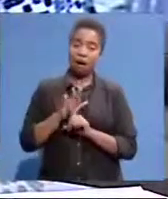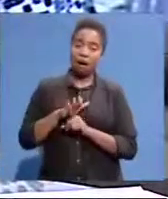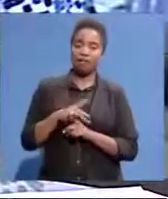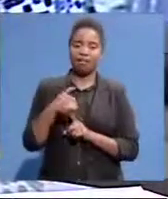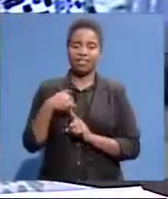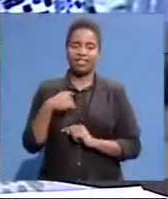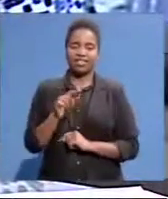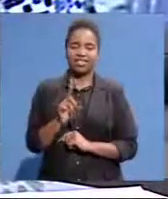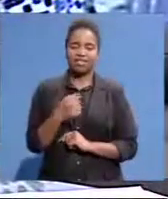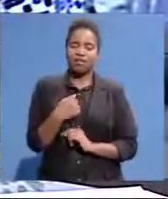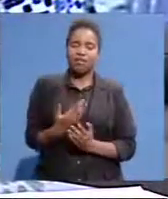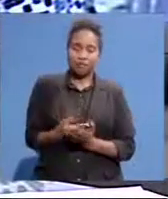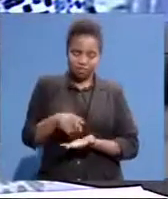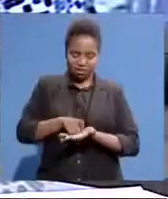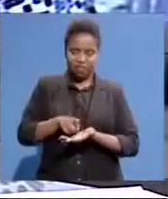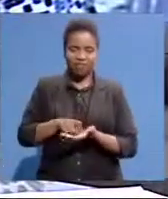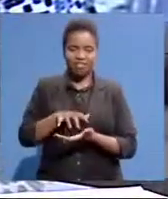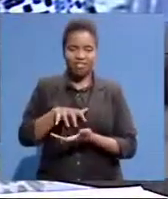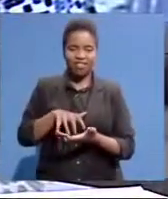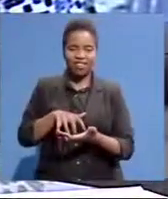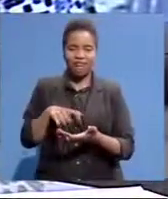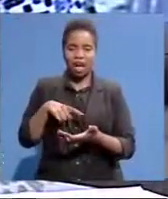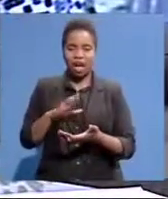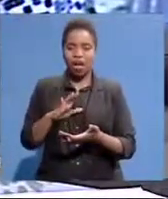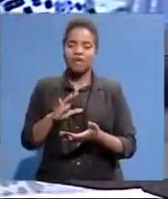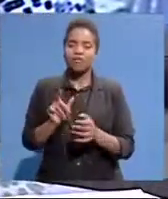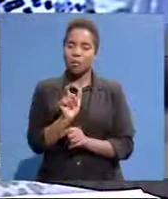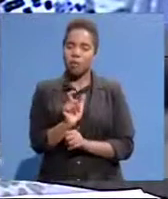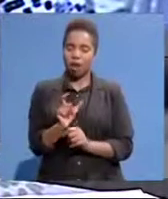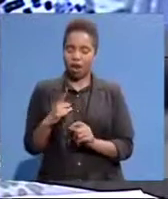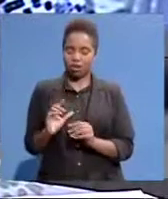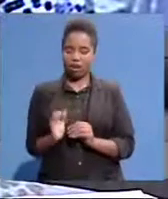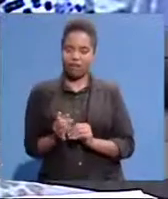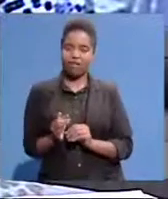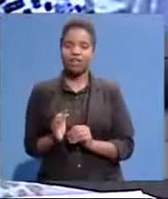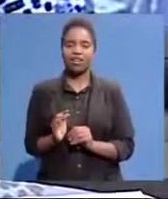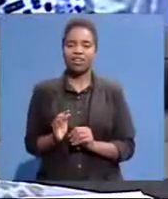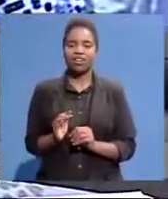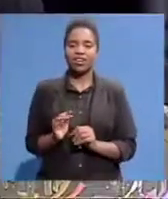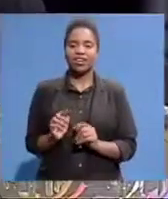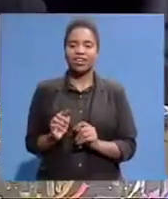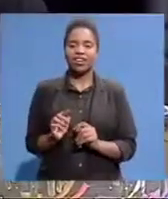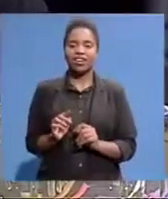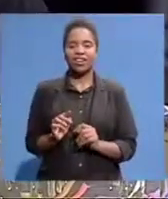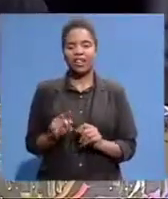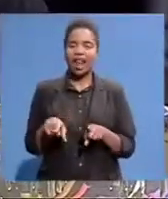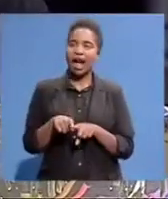So we were able to write songs covertly so that, you know, when you're ekasi,